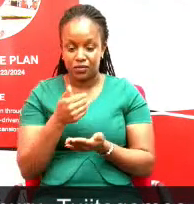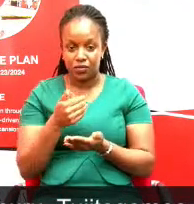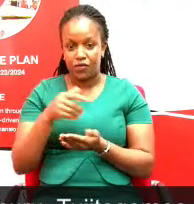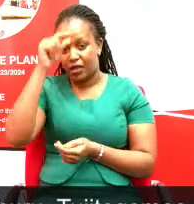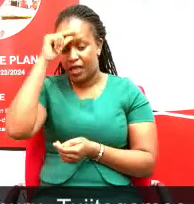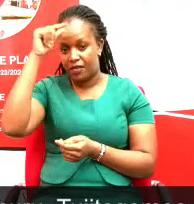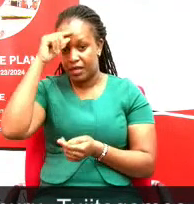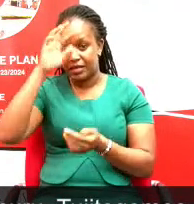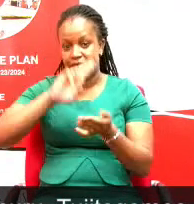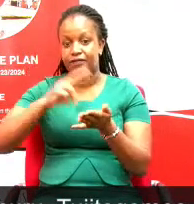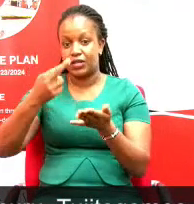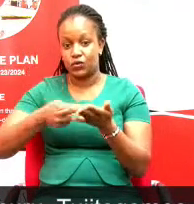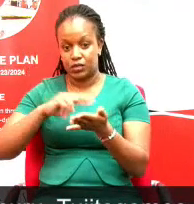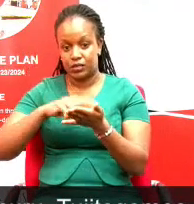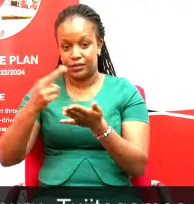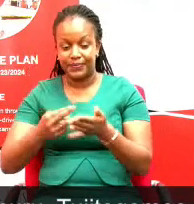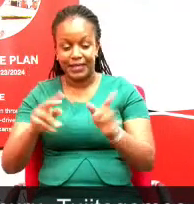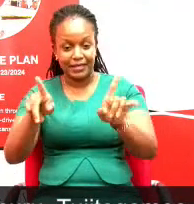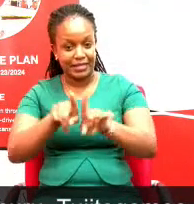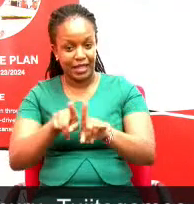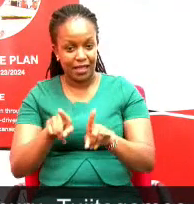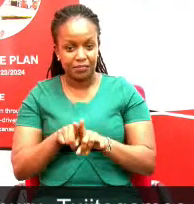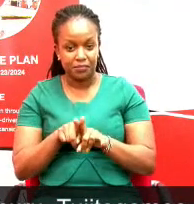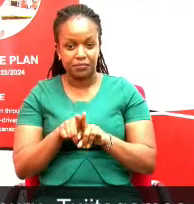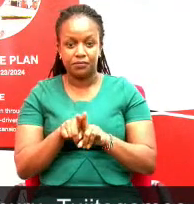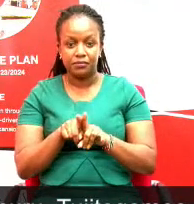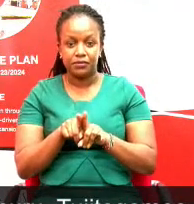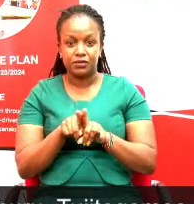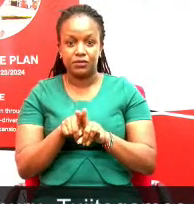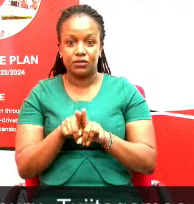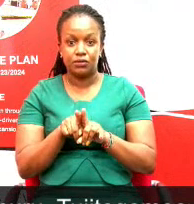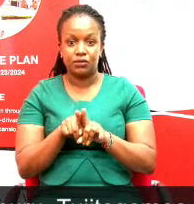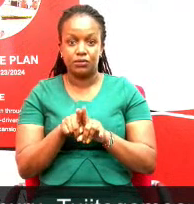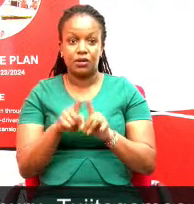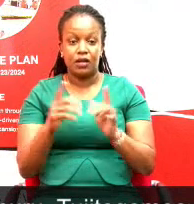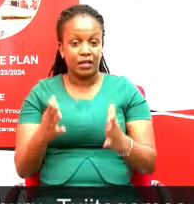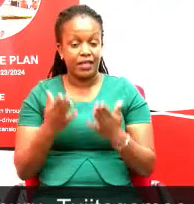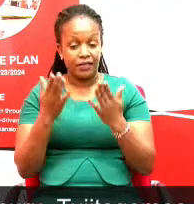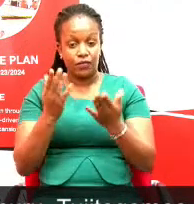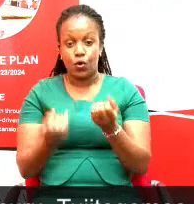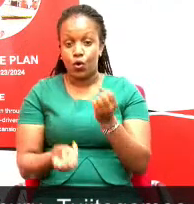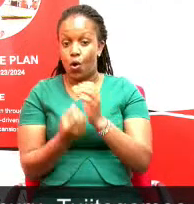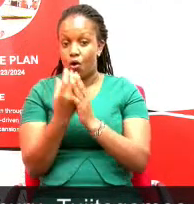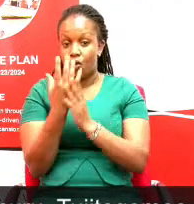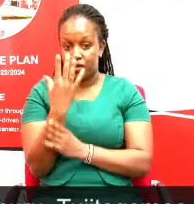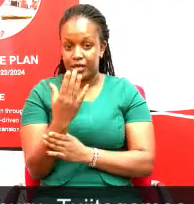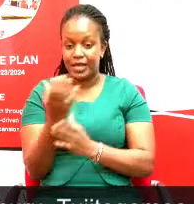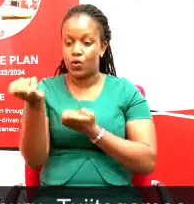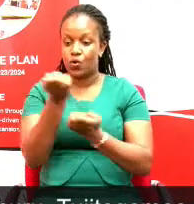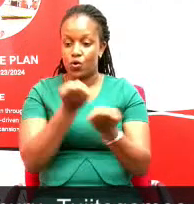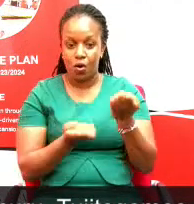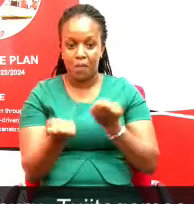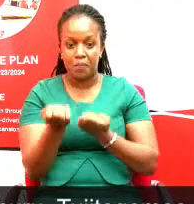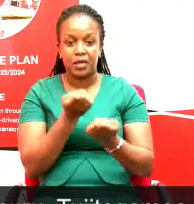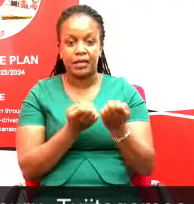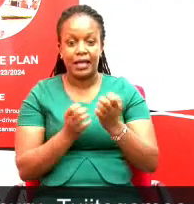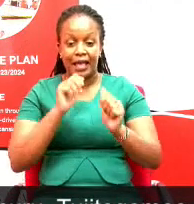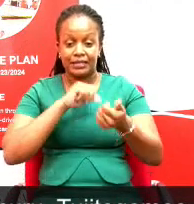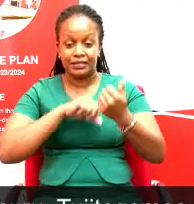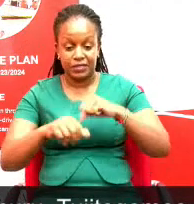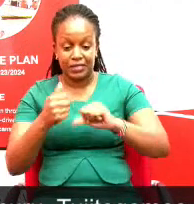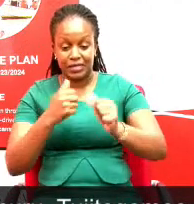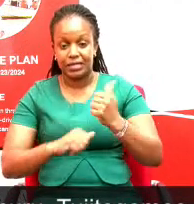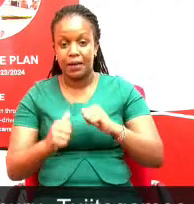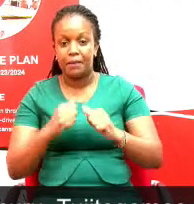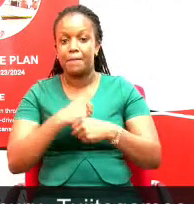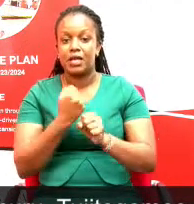government revenue and to facilitate growth in economic activities and trade by